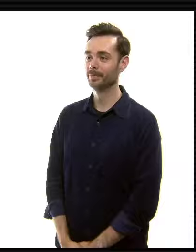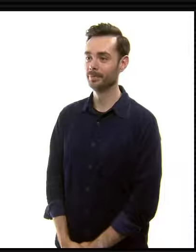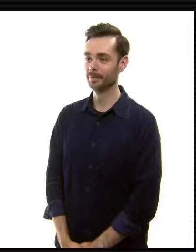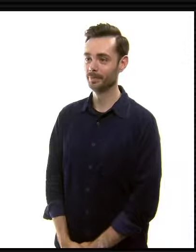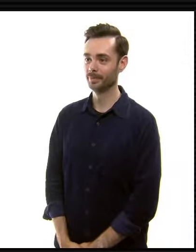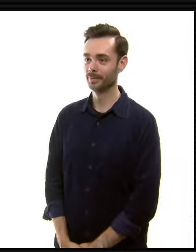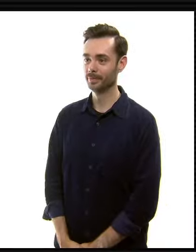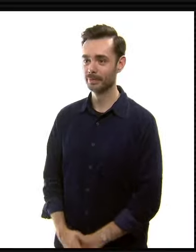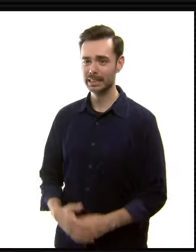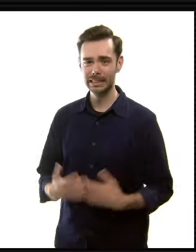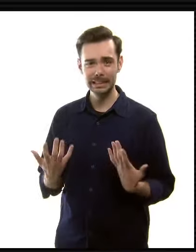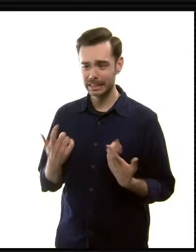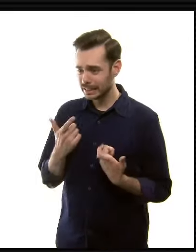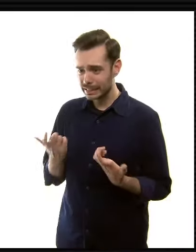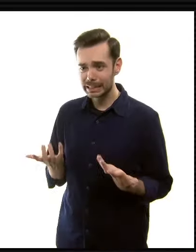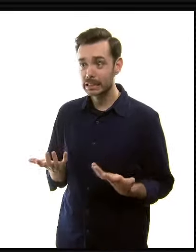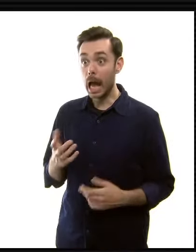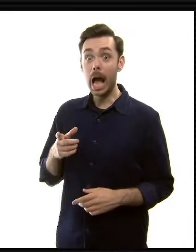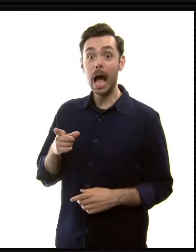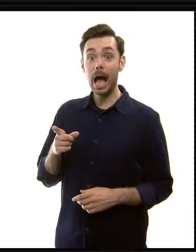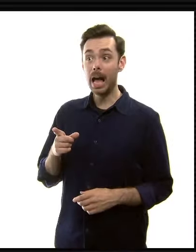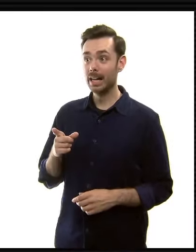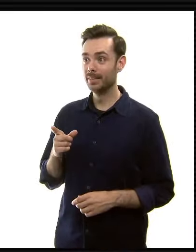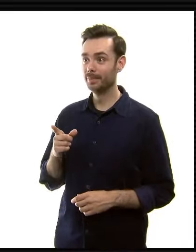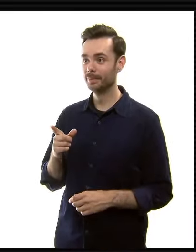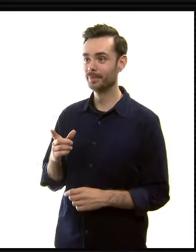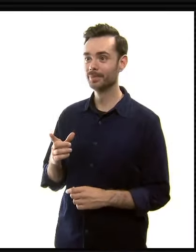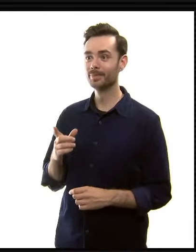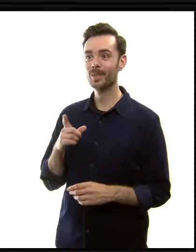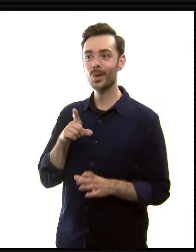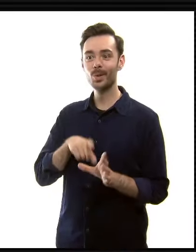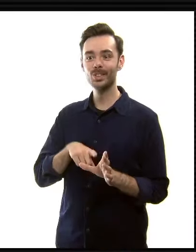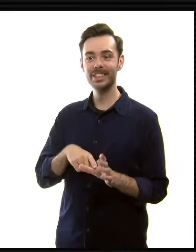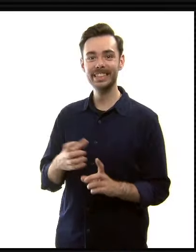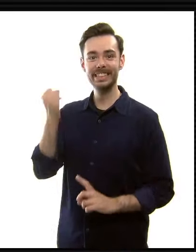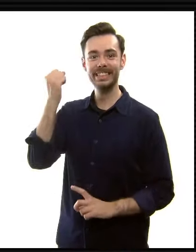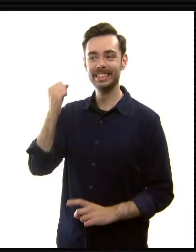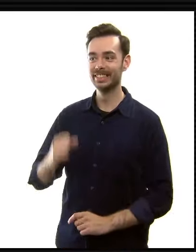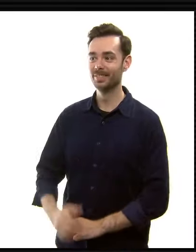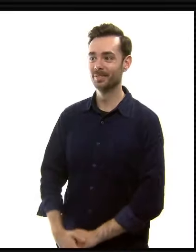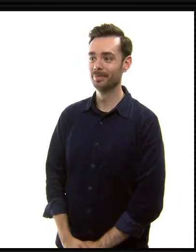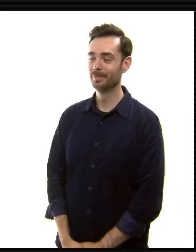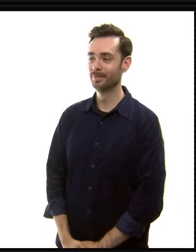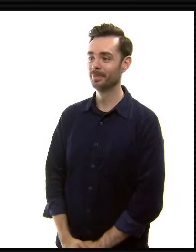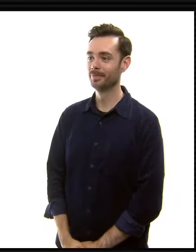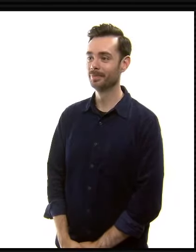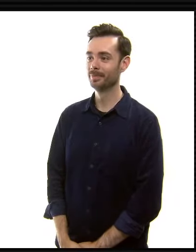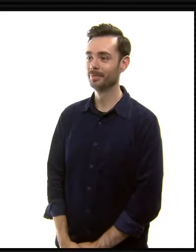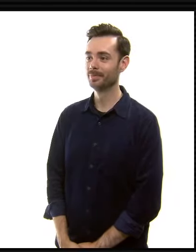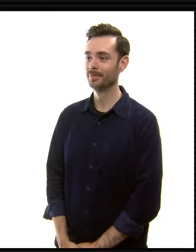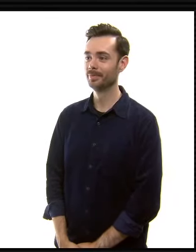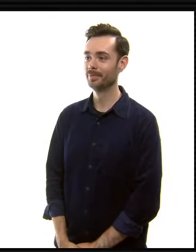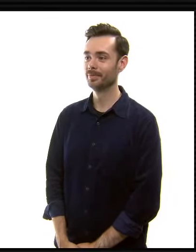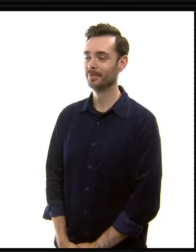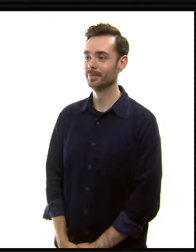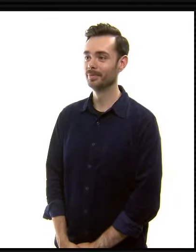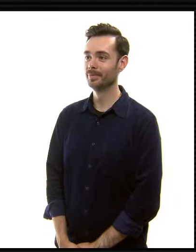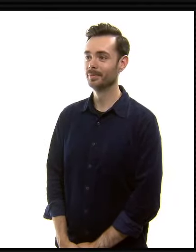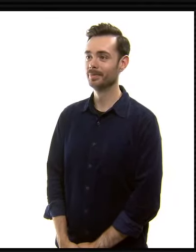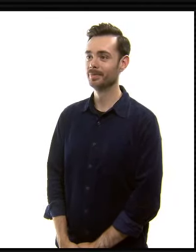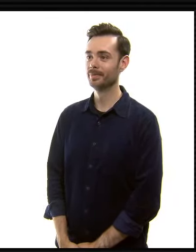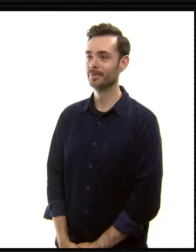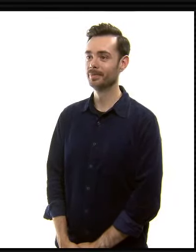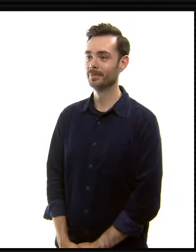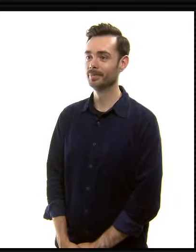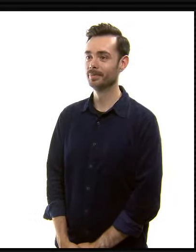I don't see it. Yes. Ooh, I got Yoshi. Waffle! Over